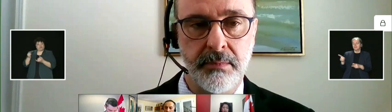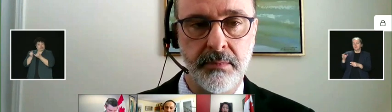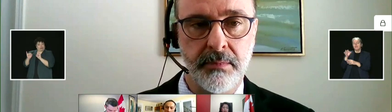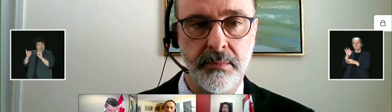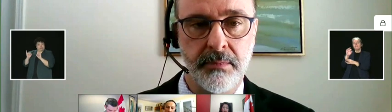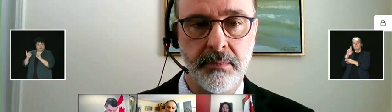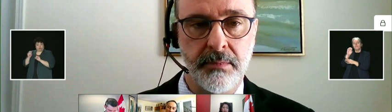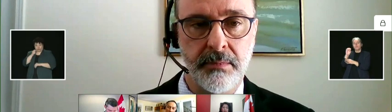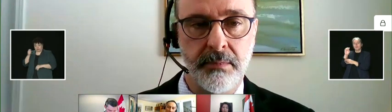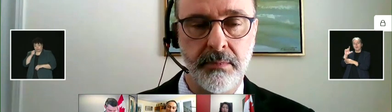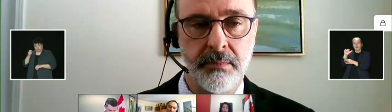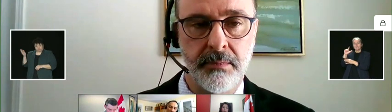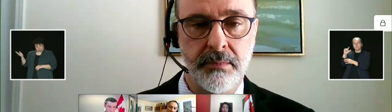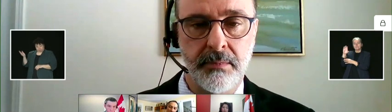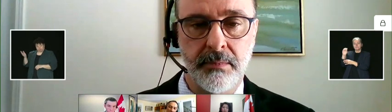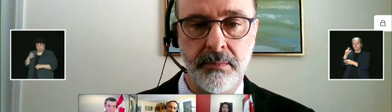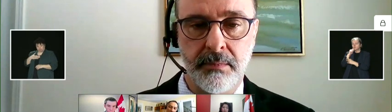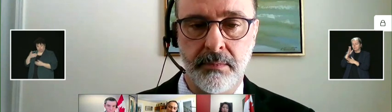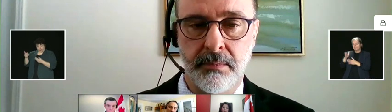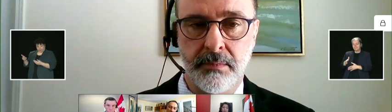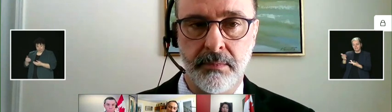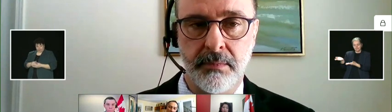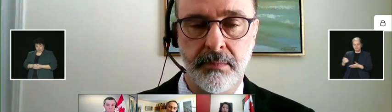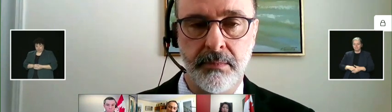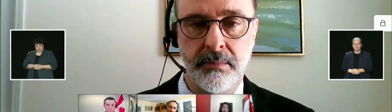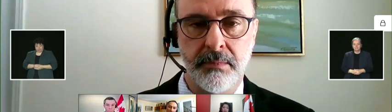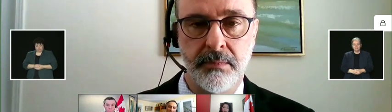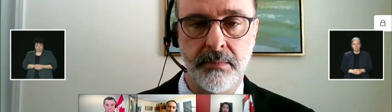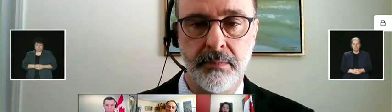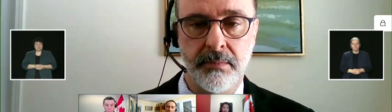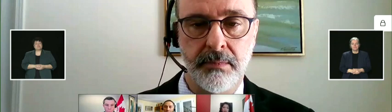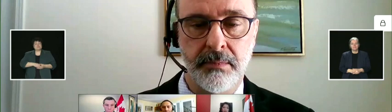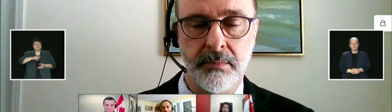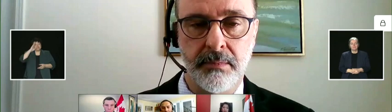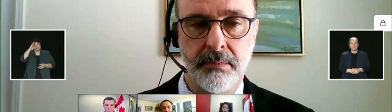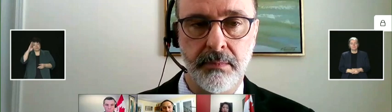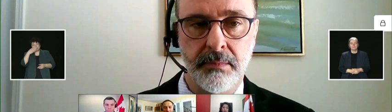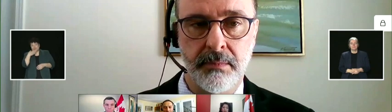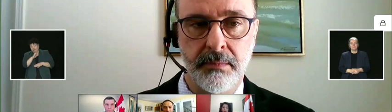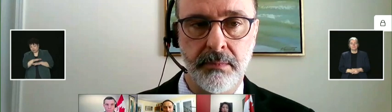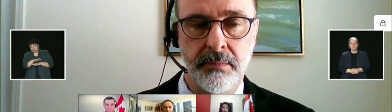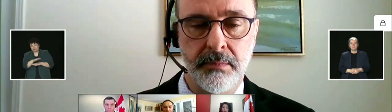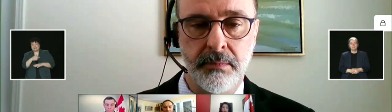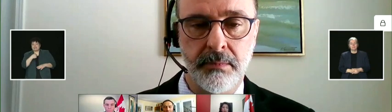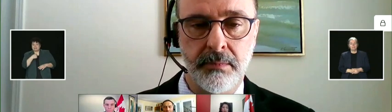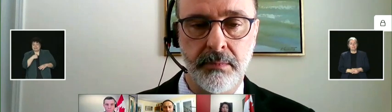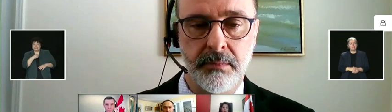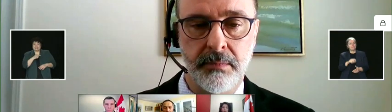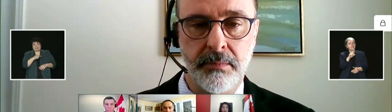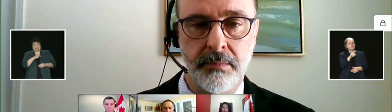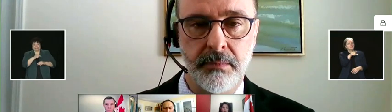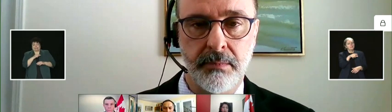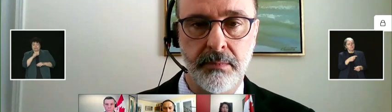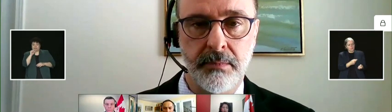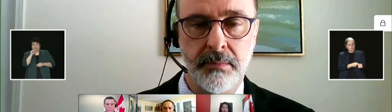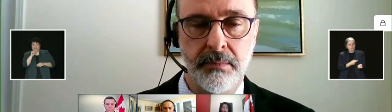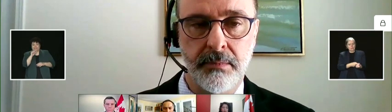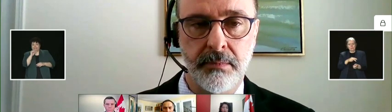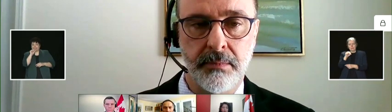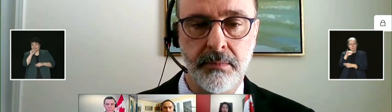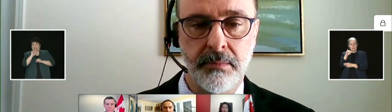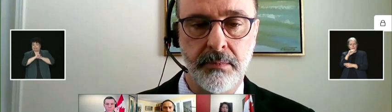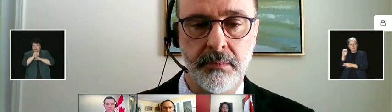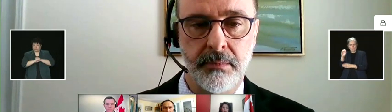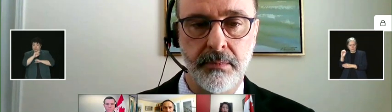from Freelance. Please go ahead. À vous la parole. Hey, good afternoon. I'm afraid this is a bit of a wonky question.